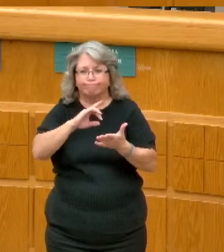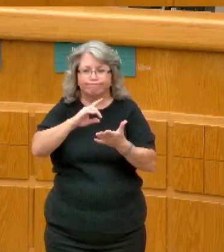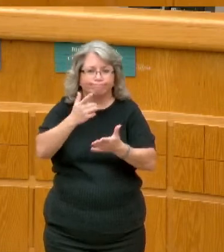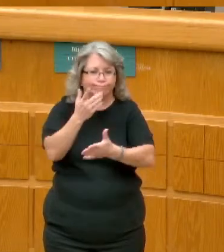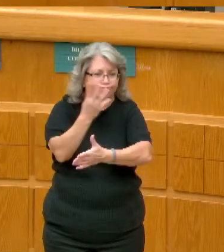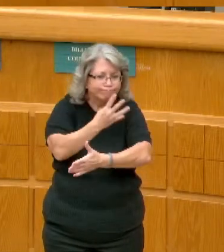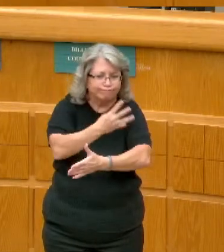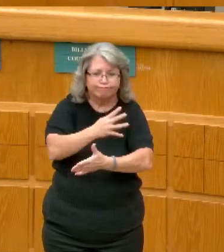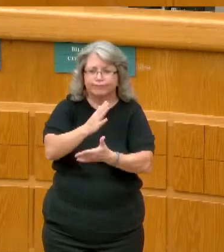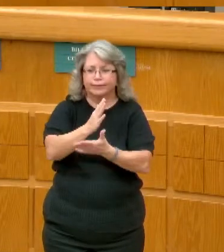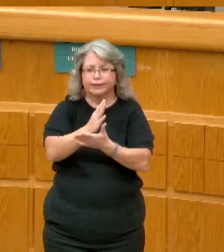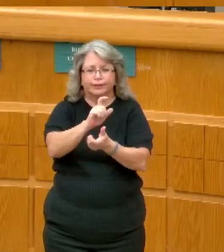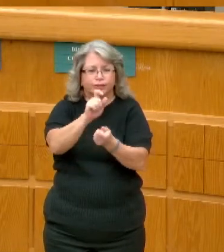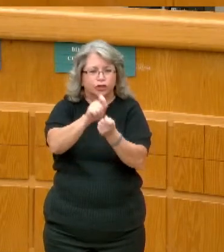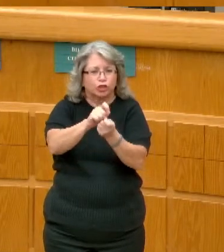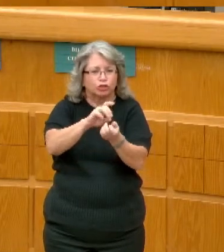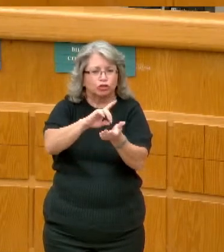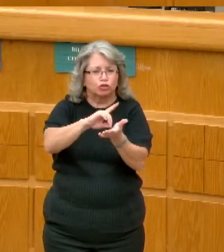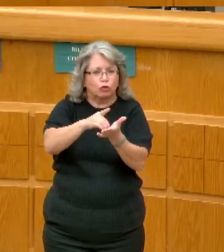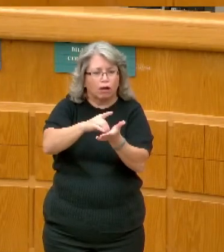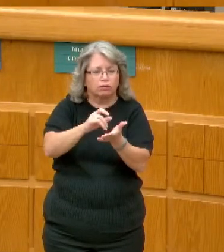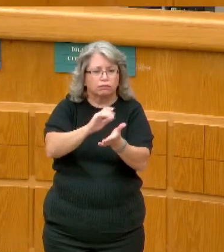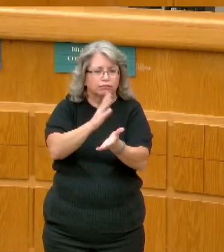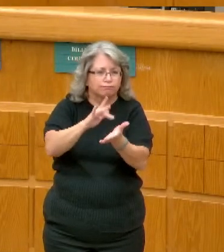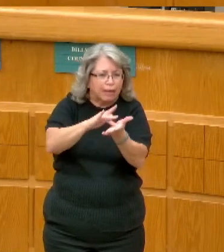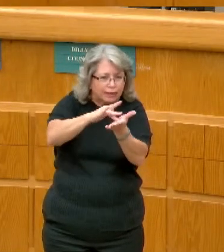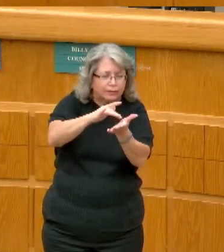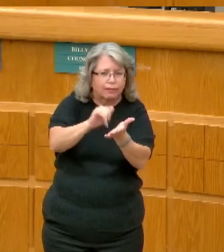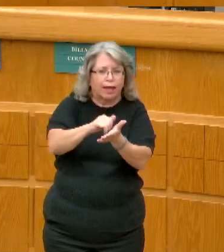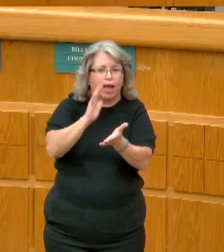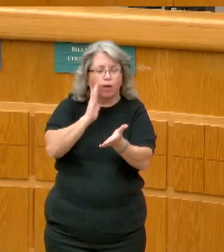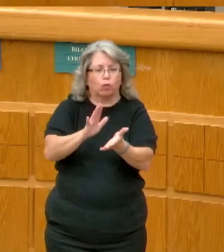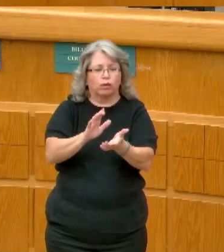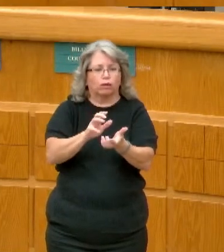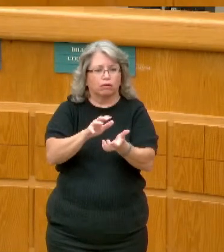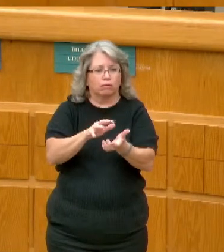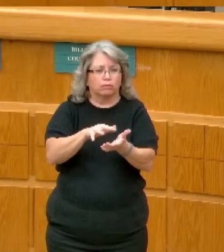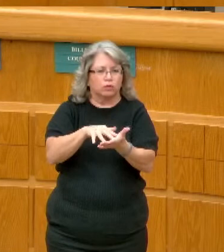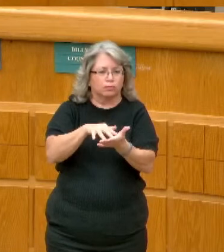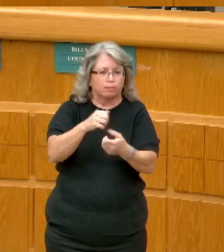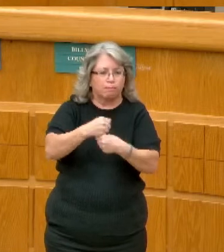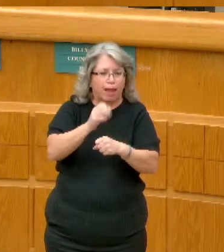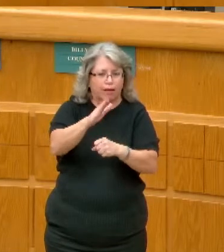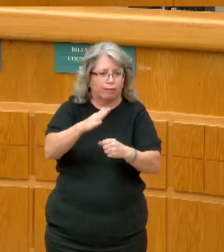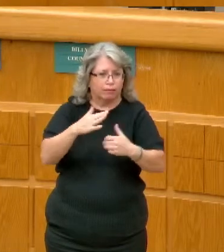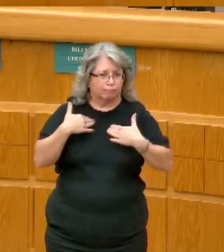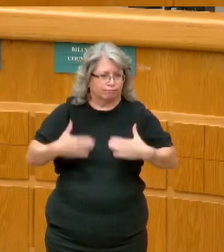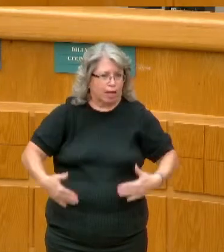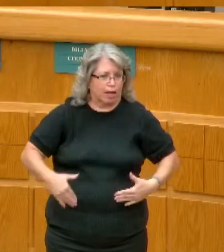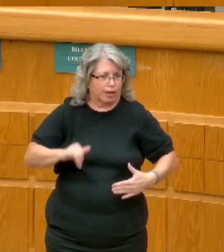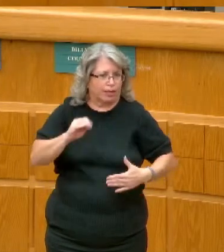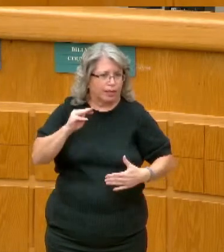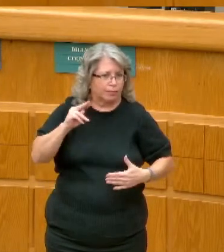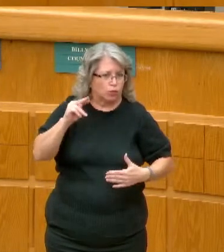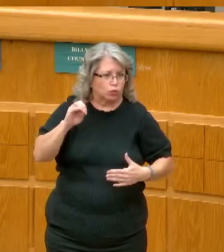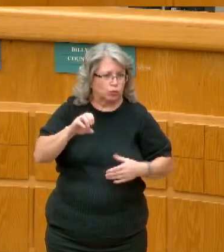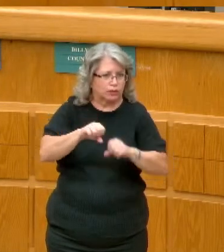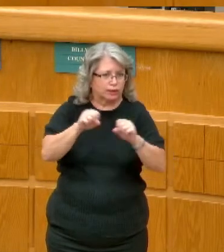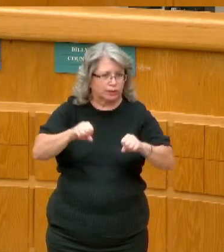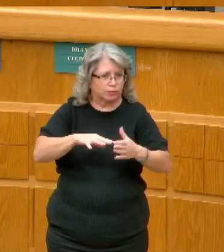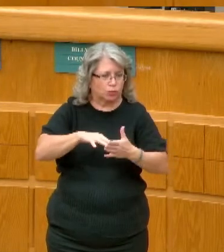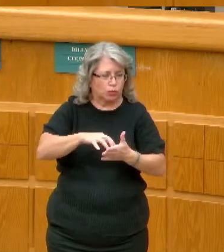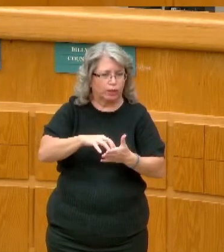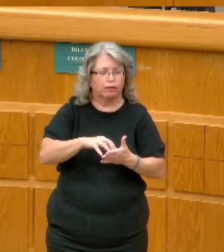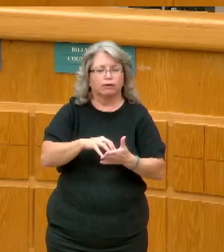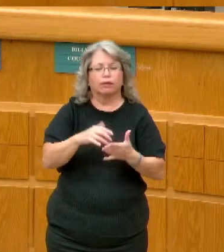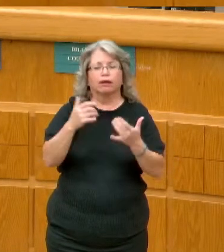drugs. They've changed the booster, so now you don't have to wait 5 months after your second mRNA. You